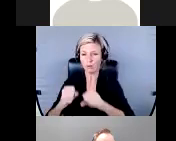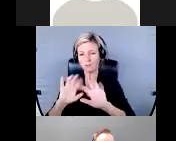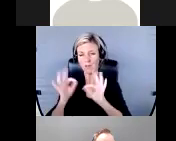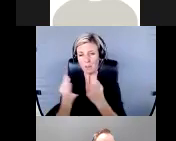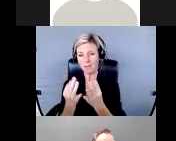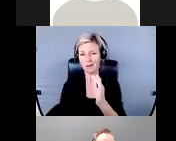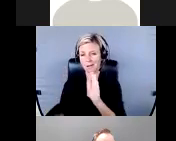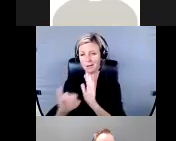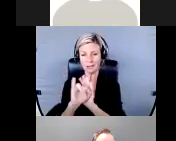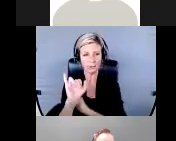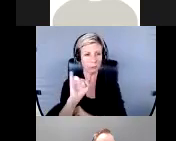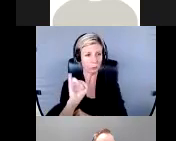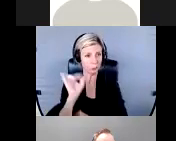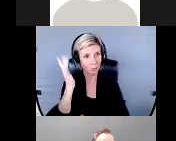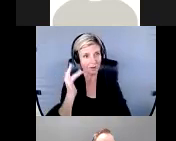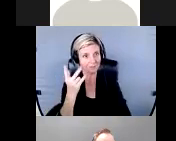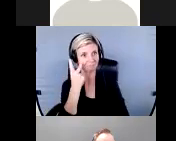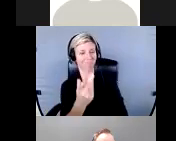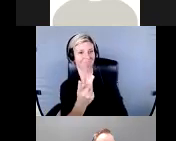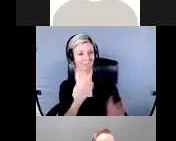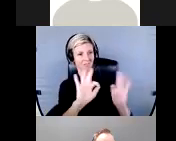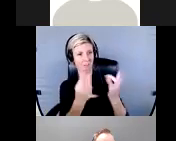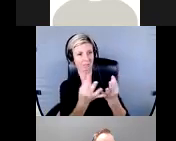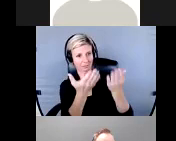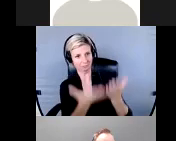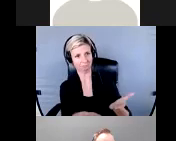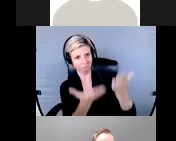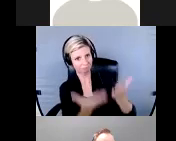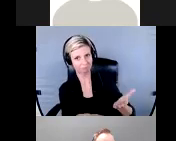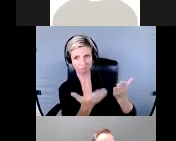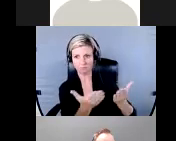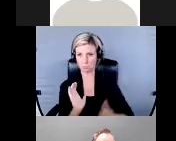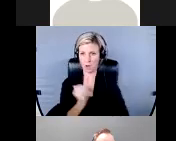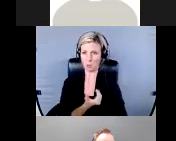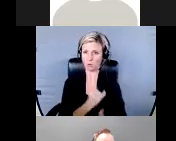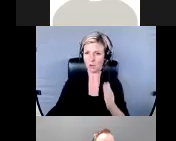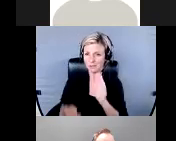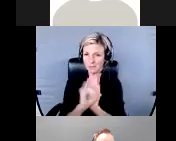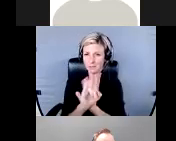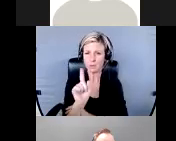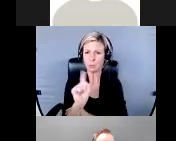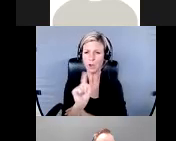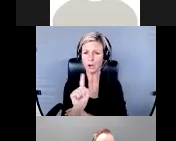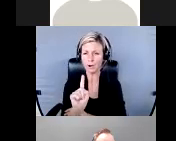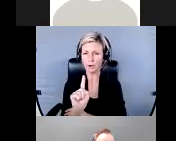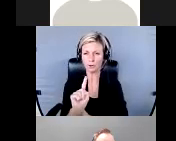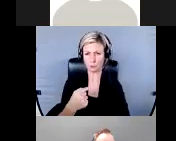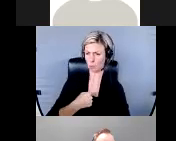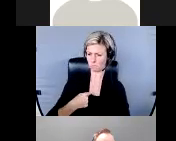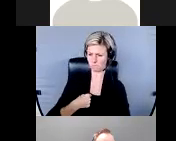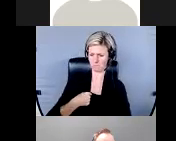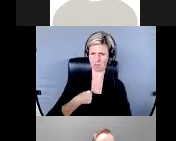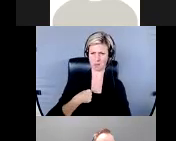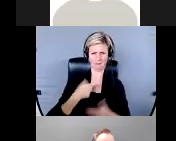the family, and where's our identity as a family? Like where do we find ourselves on the tree? Where do we